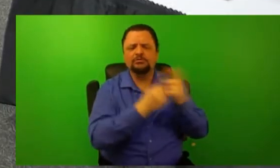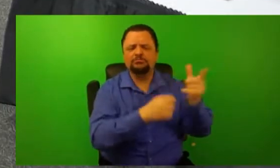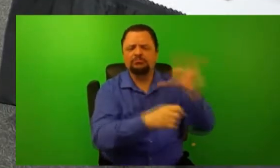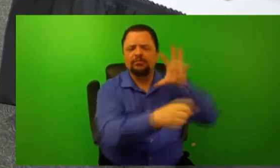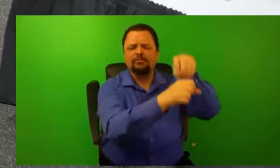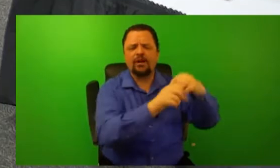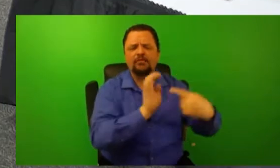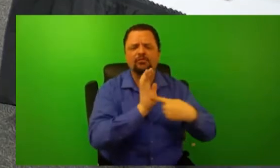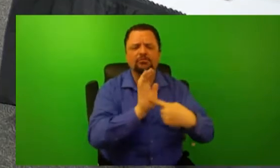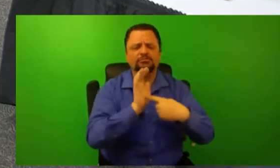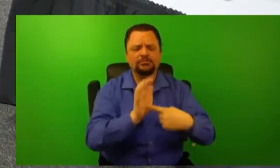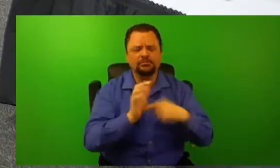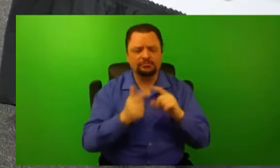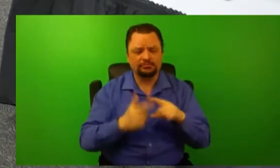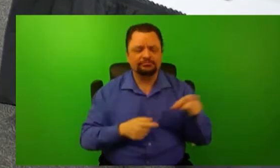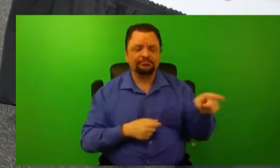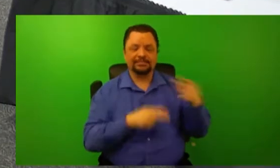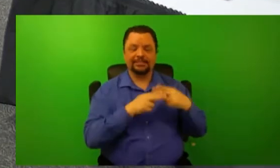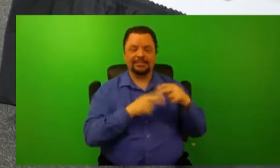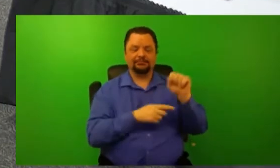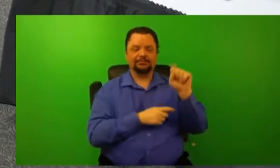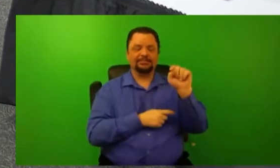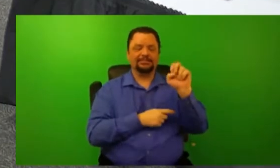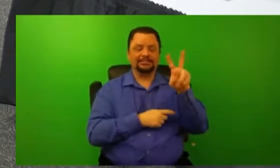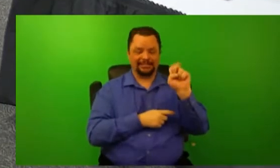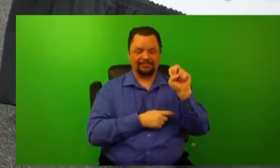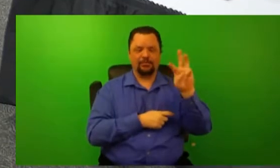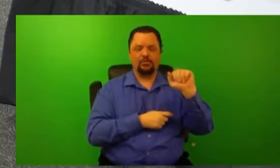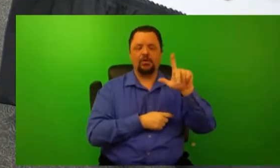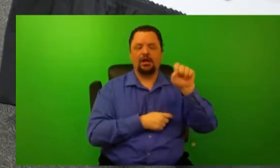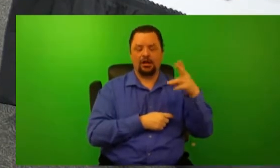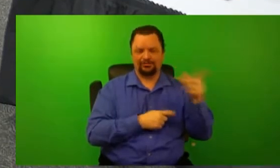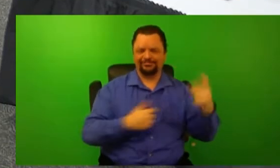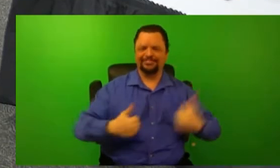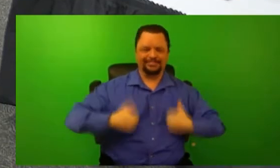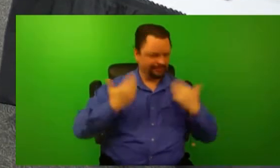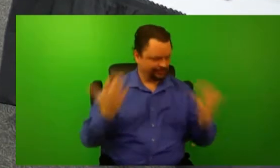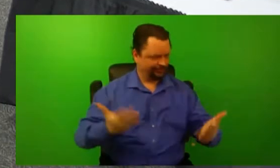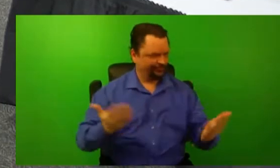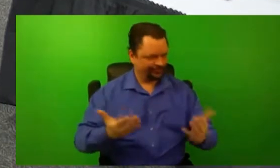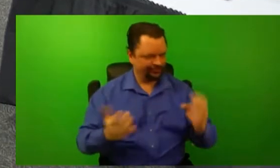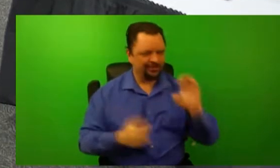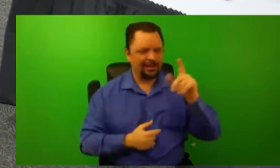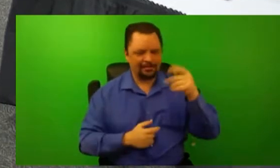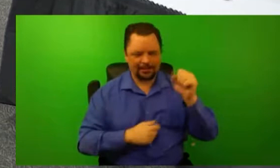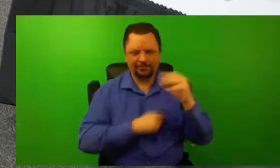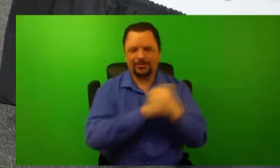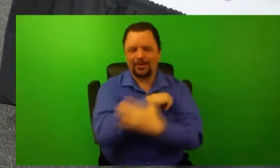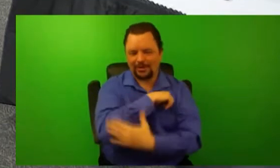Stephen Walsh. I am a proud resident of El Paso County, and I'm not speaking on behalf of any organization.